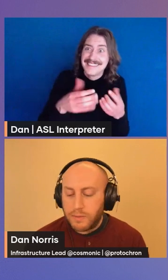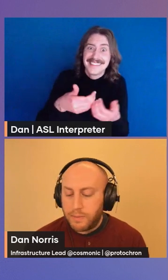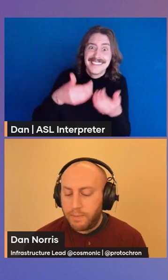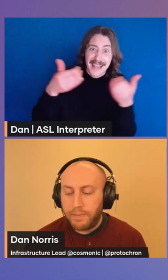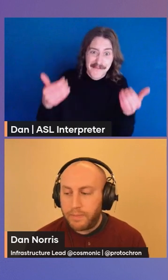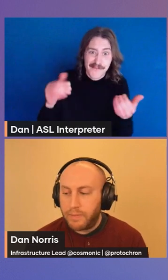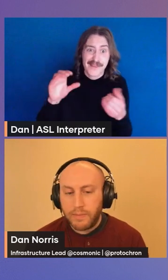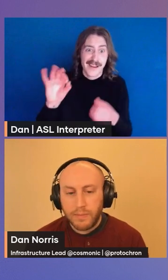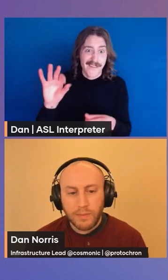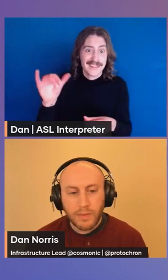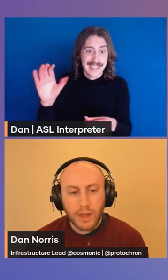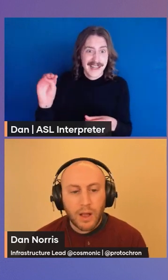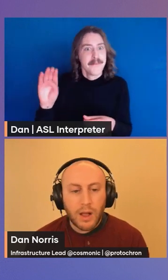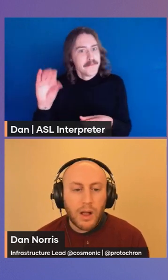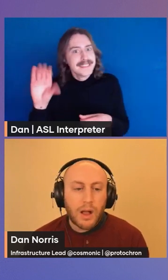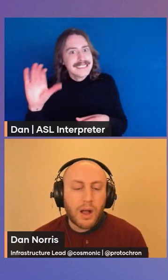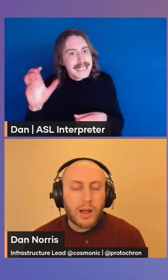impressive.